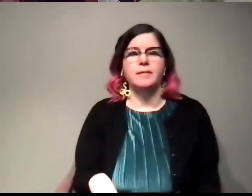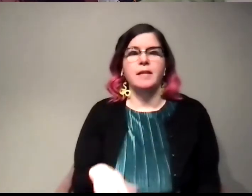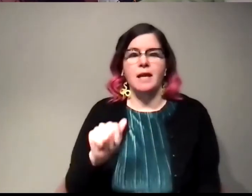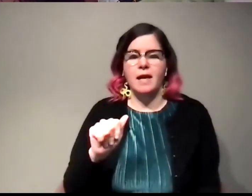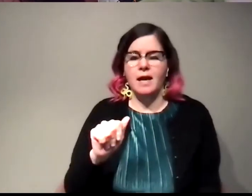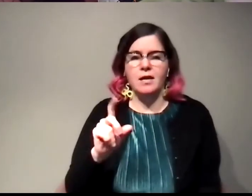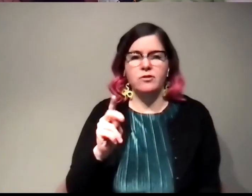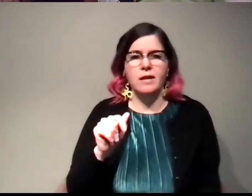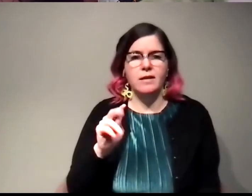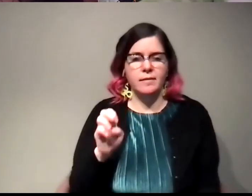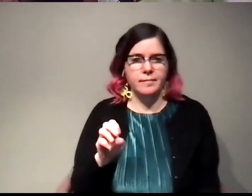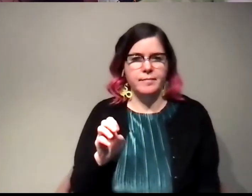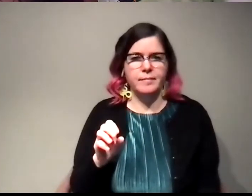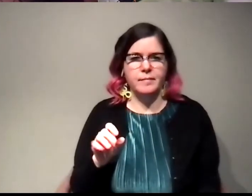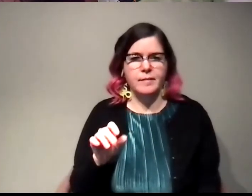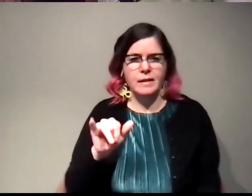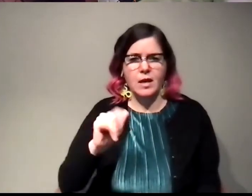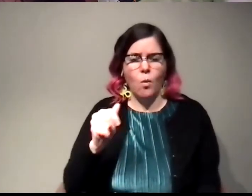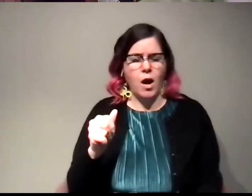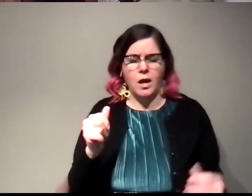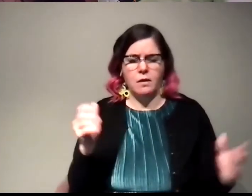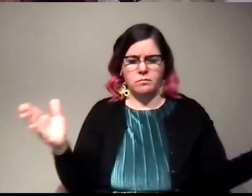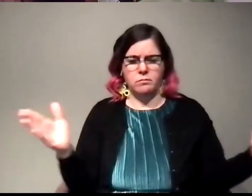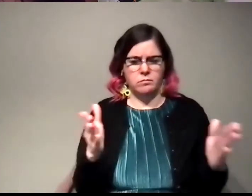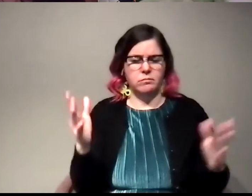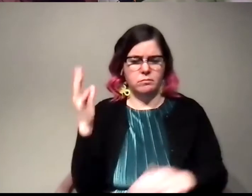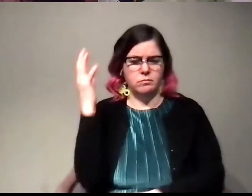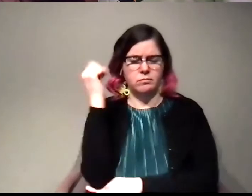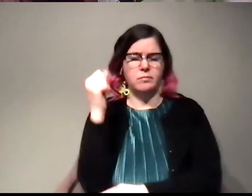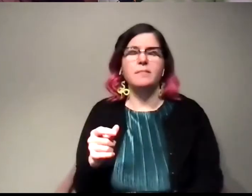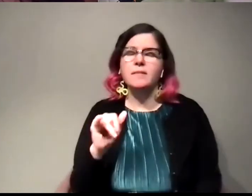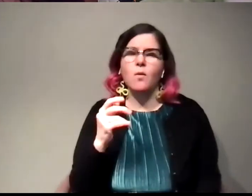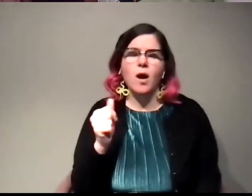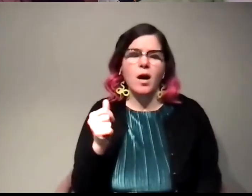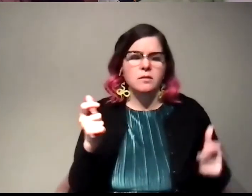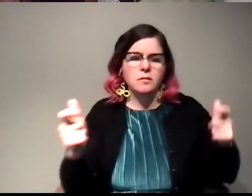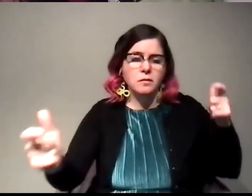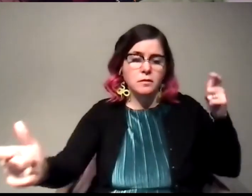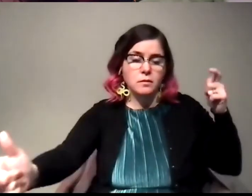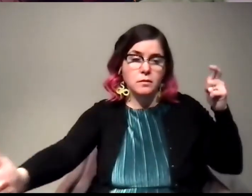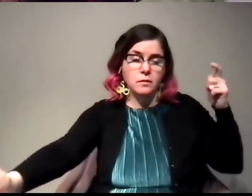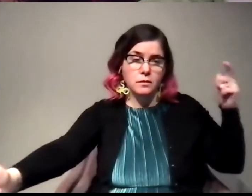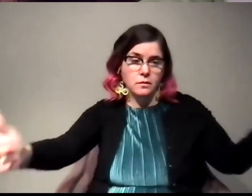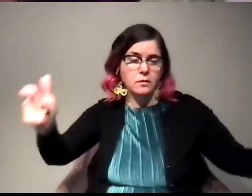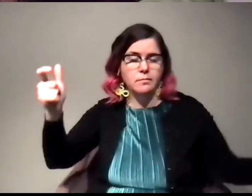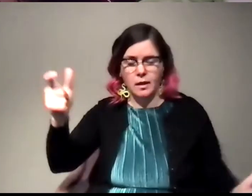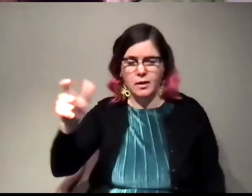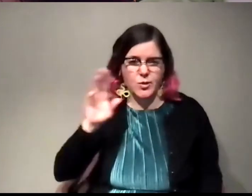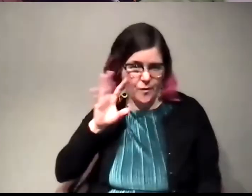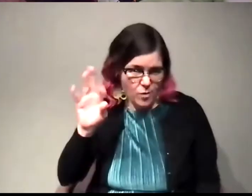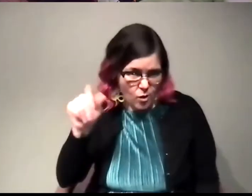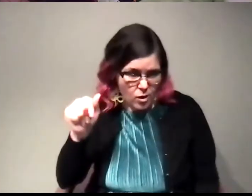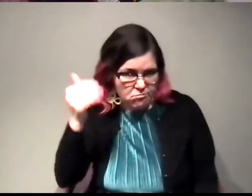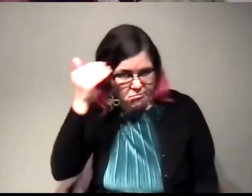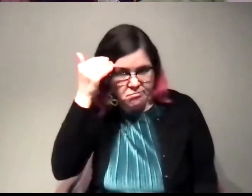how big can an iguana grow? Okay, iguanas get humongous. And any Floridians, I'm sure, are familiar. But iguanas can